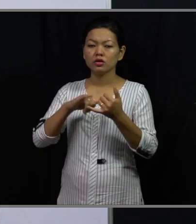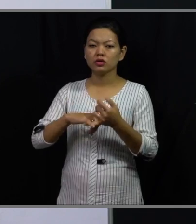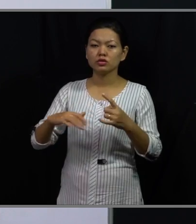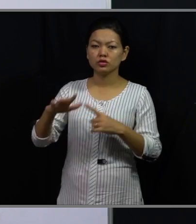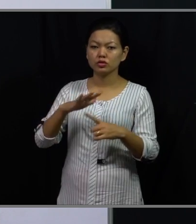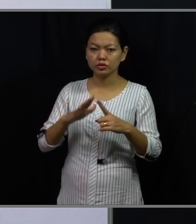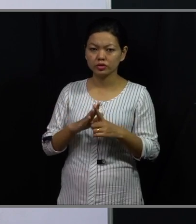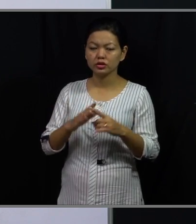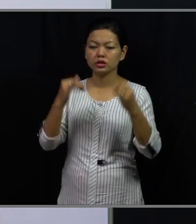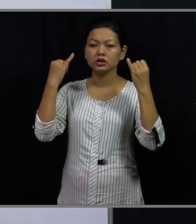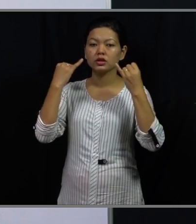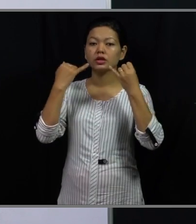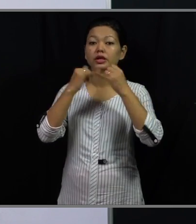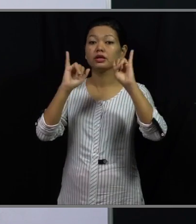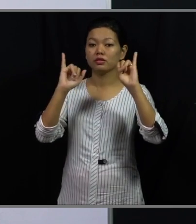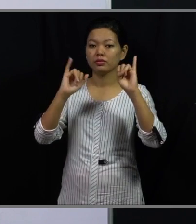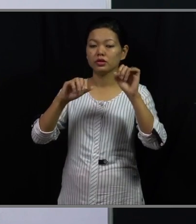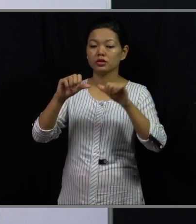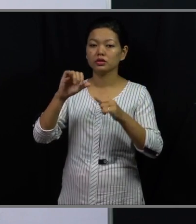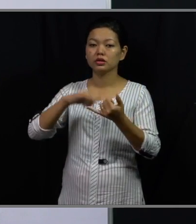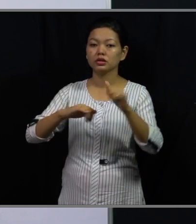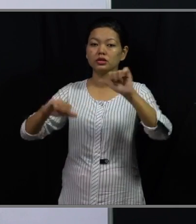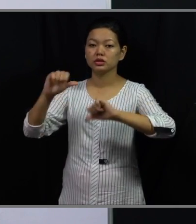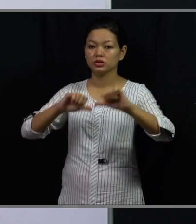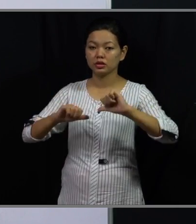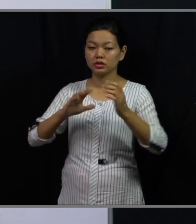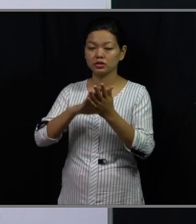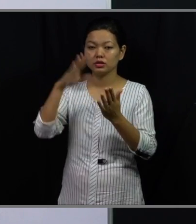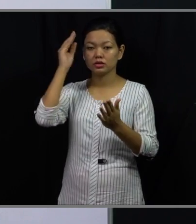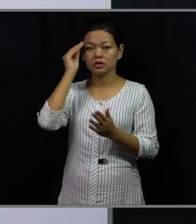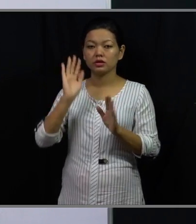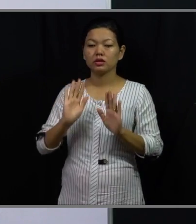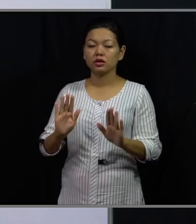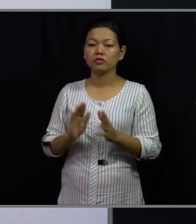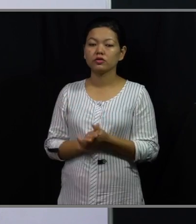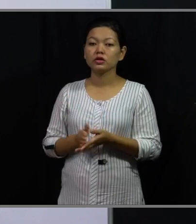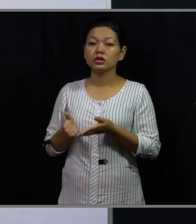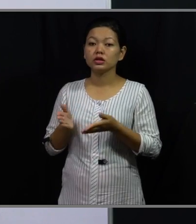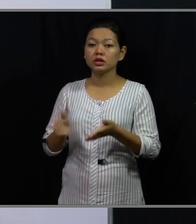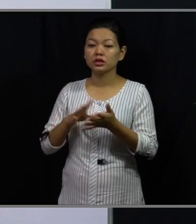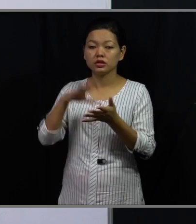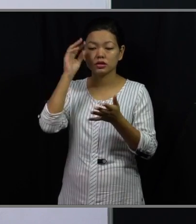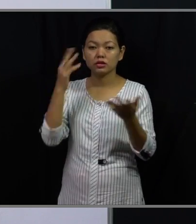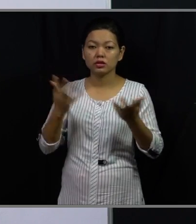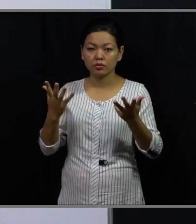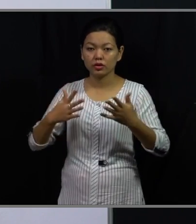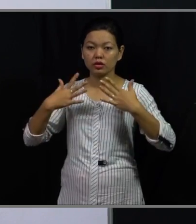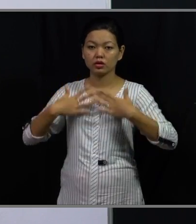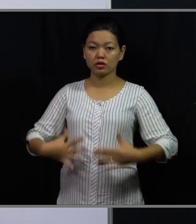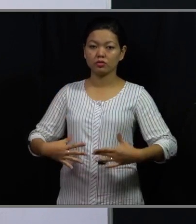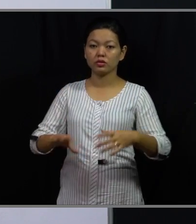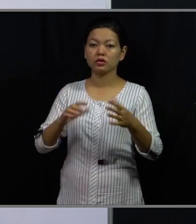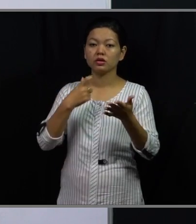is an independent science, and it is one of the social sciences which studies the human relationship,